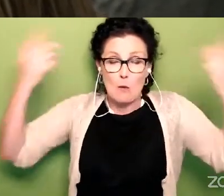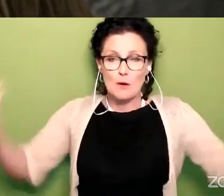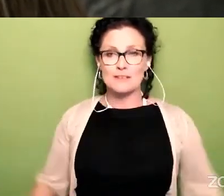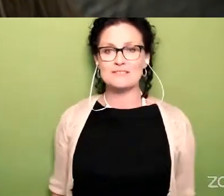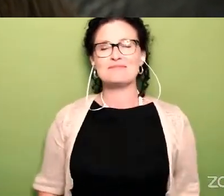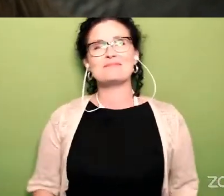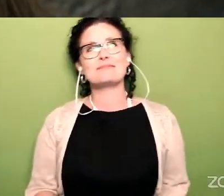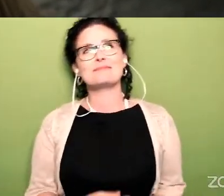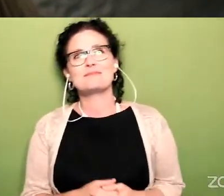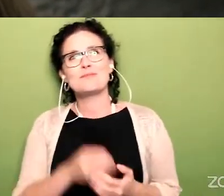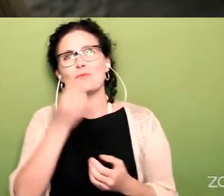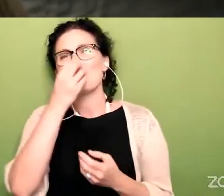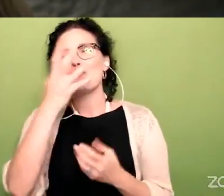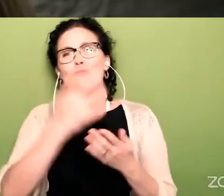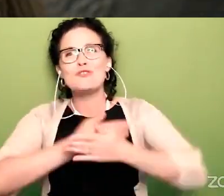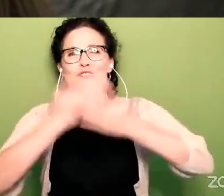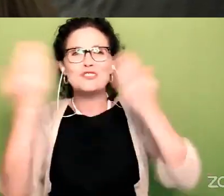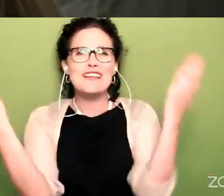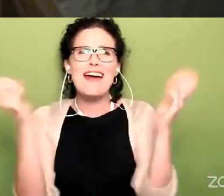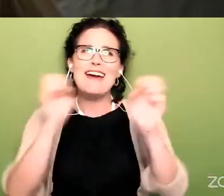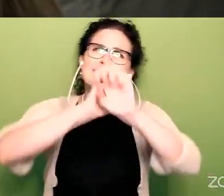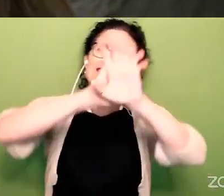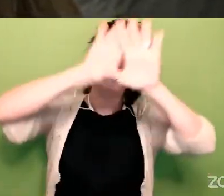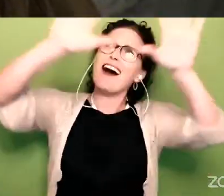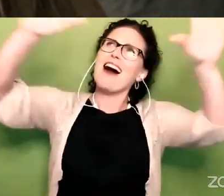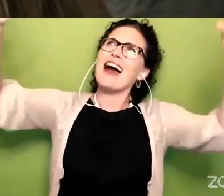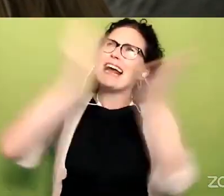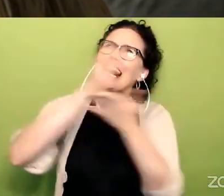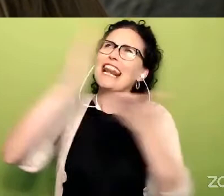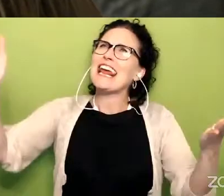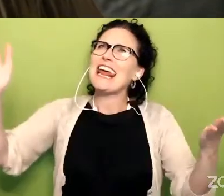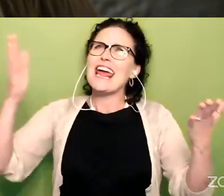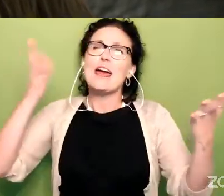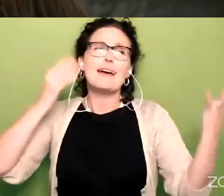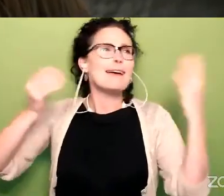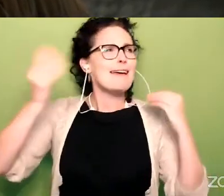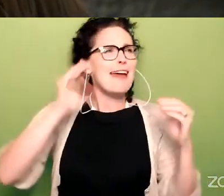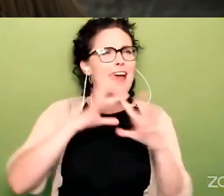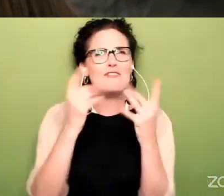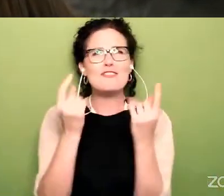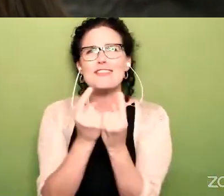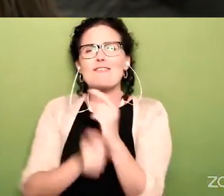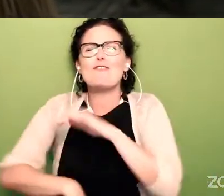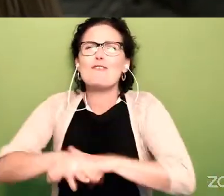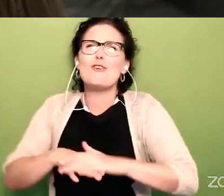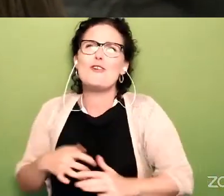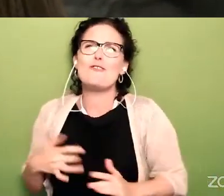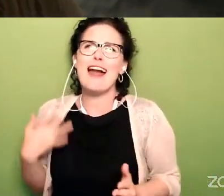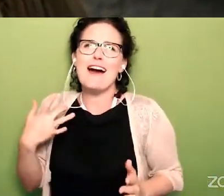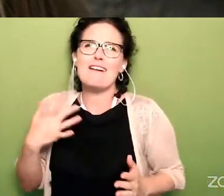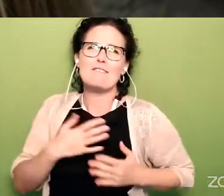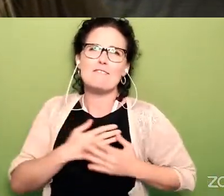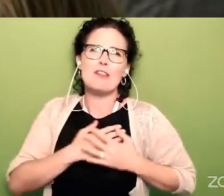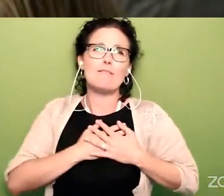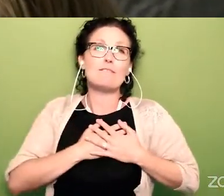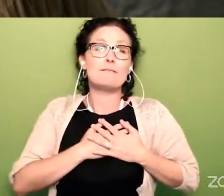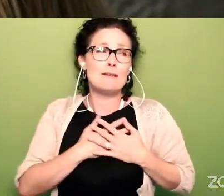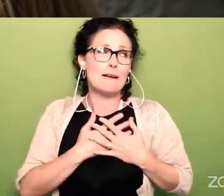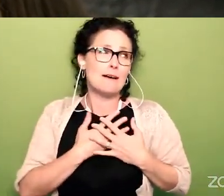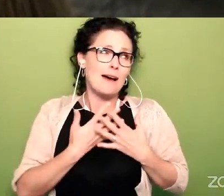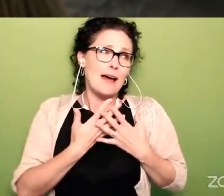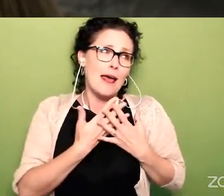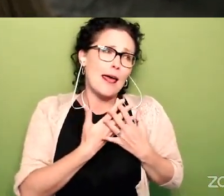And I was so in love with him. And he asked me to meet him in this field. So I took my sister. I was not allowed to go anywhere alone, you